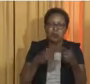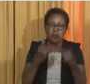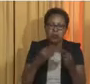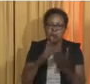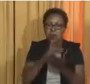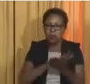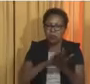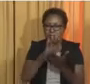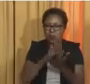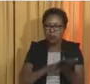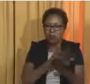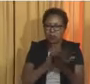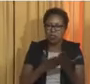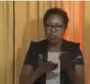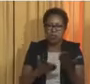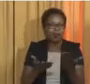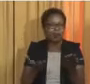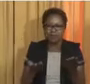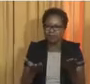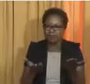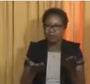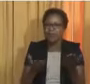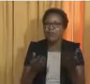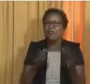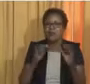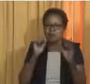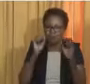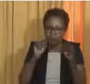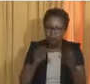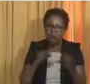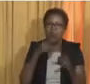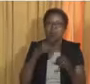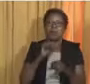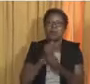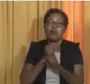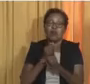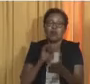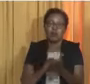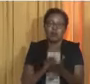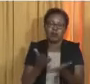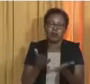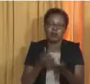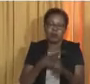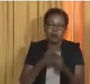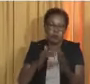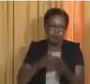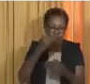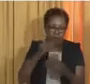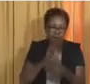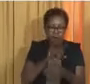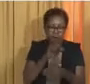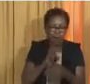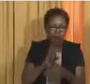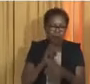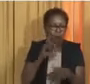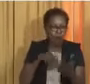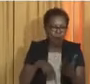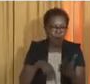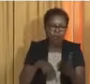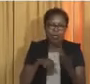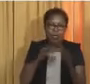doctrine, nothing would have stopped them from doing so. The next question that follows is whether